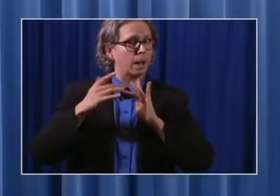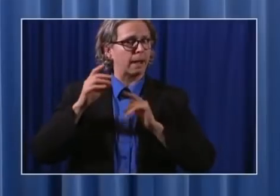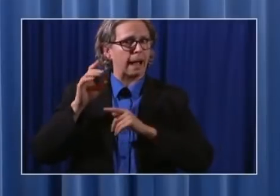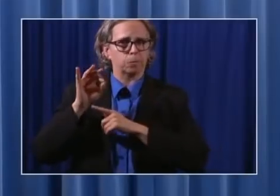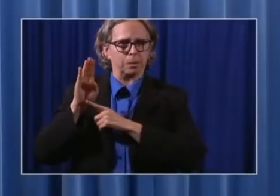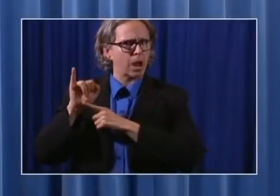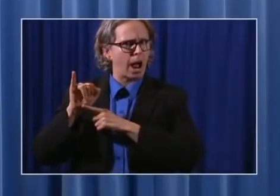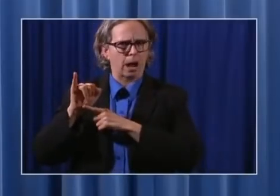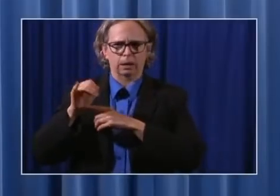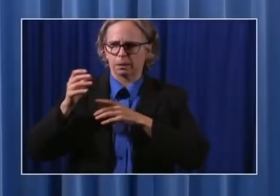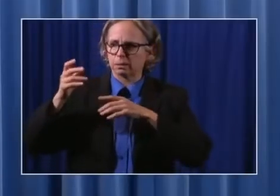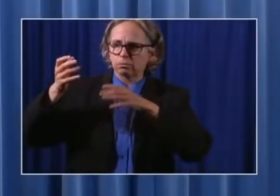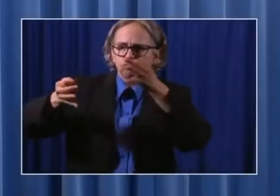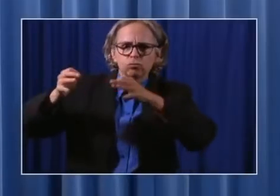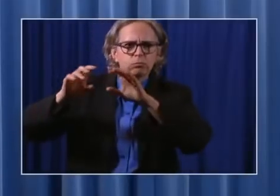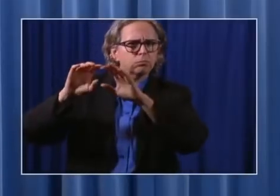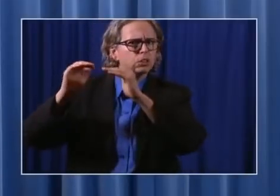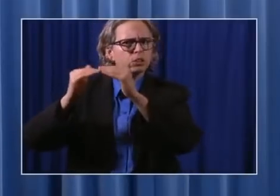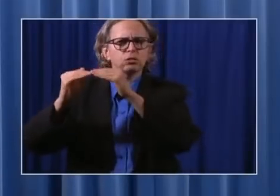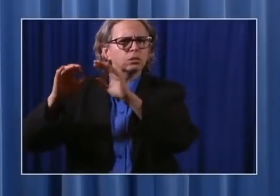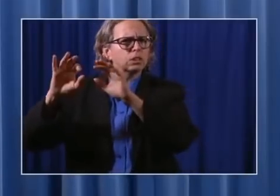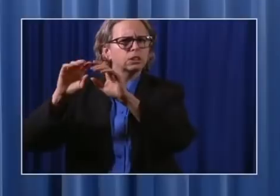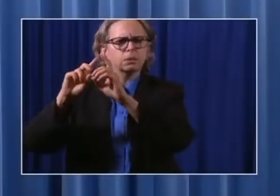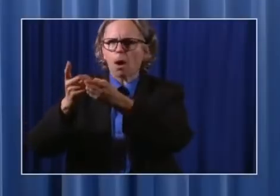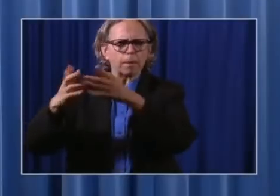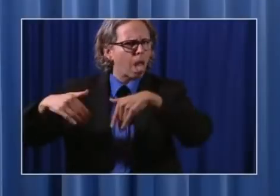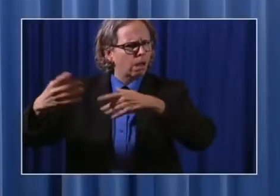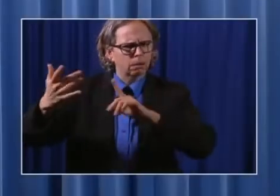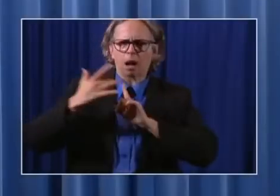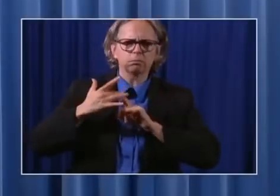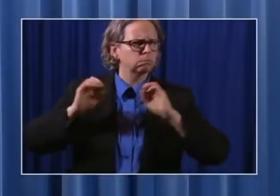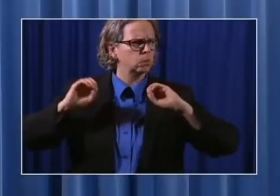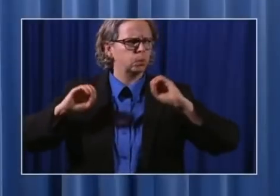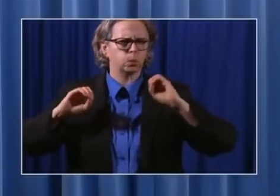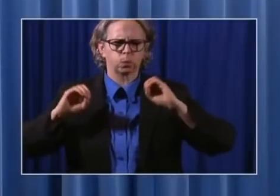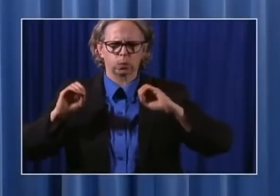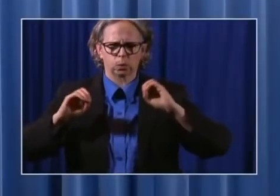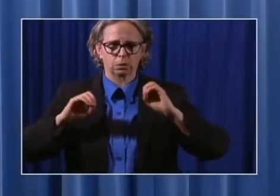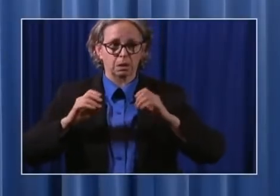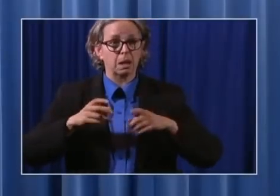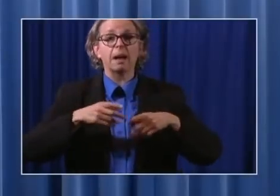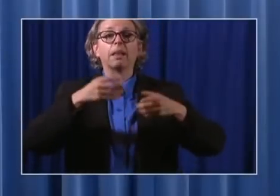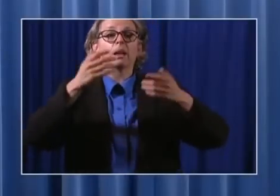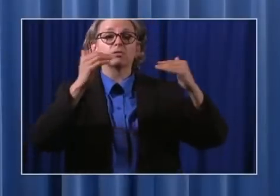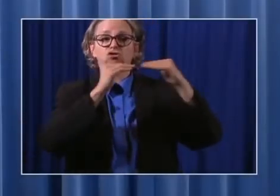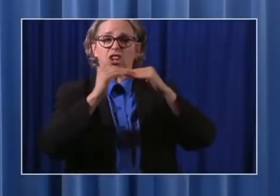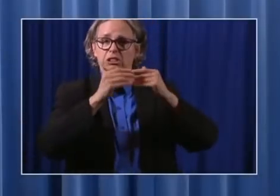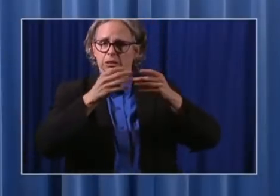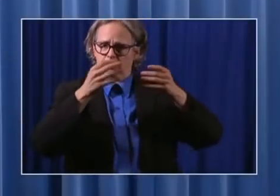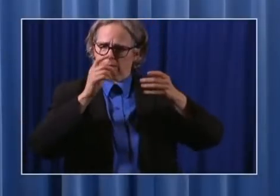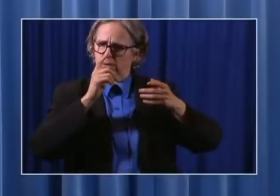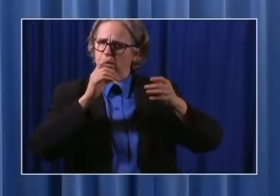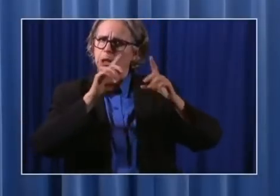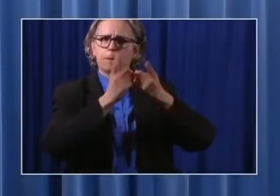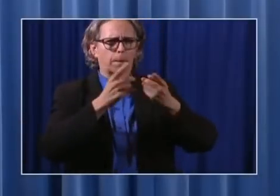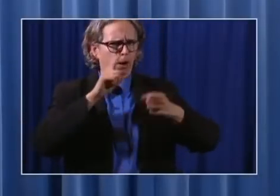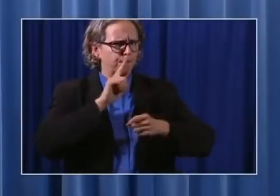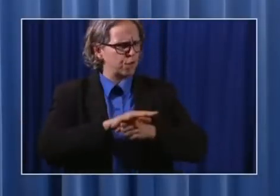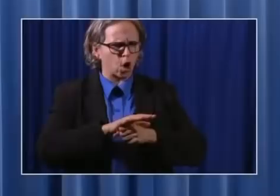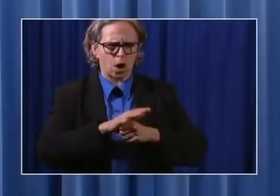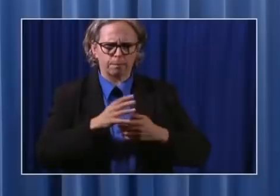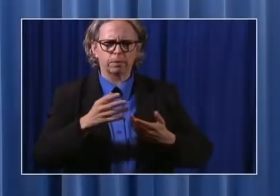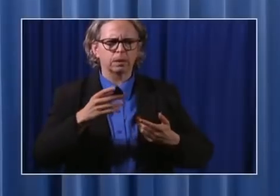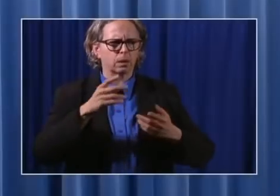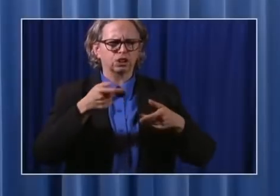Justice Department, and I think that was pretty much confirmed by the Justice Department the other day in the press conference. So we have a great deal of